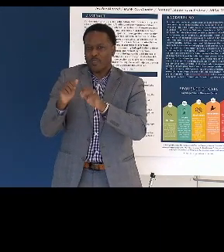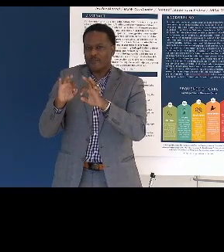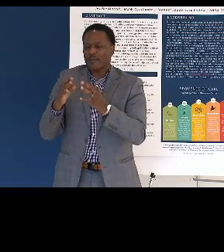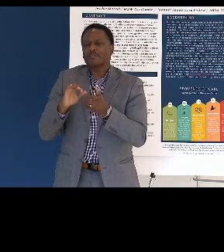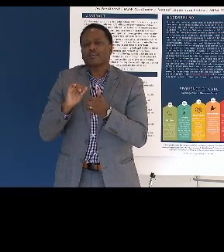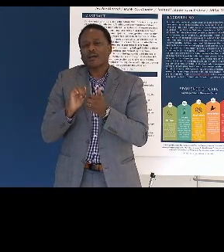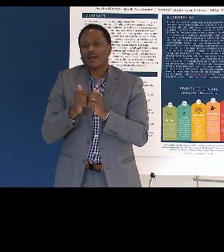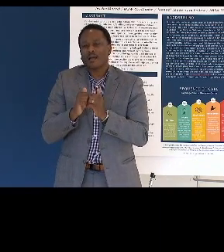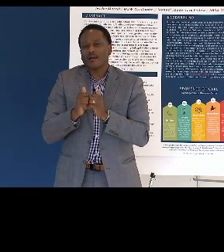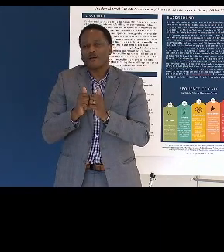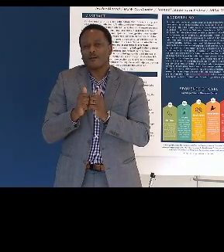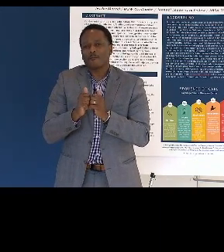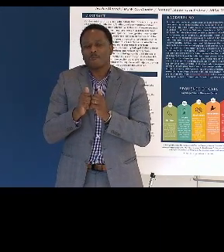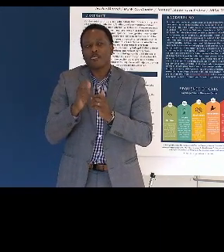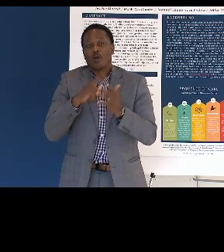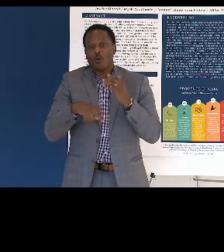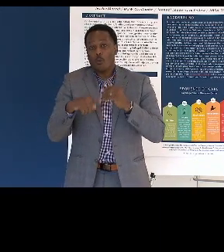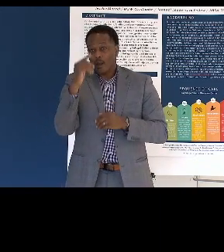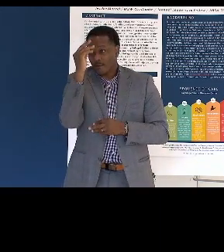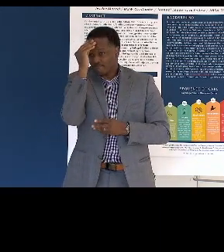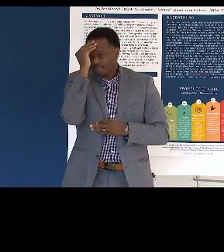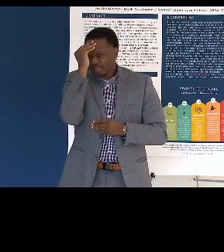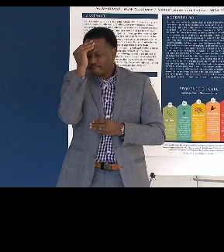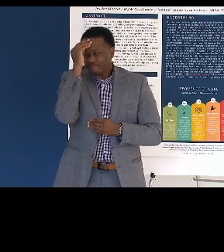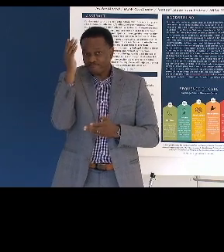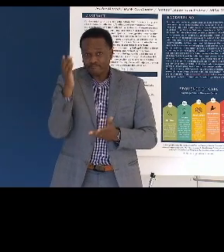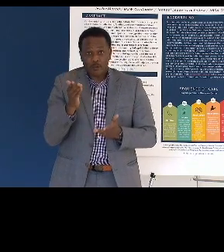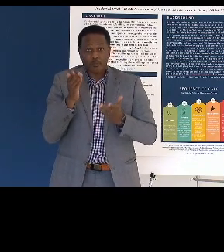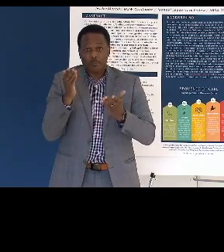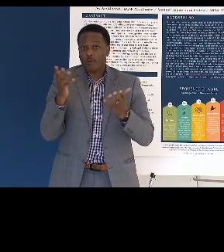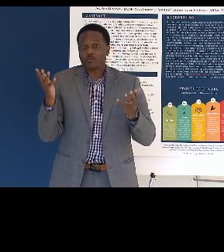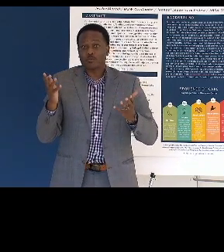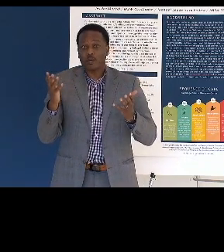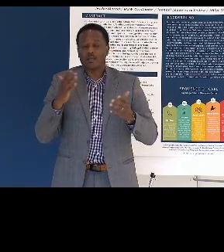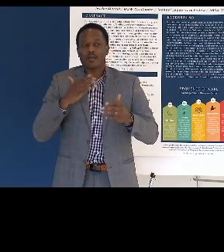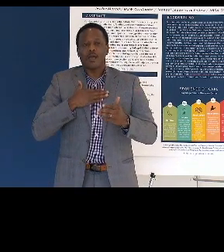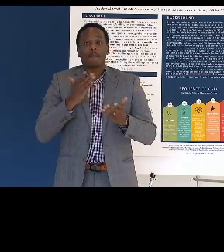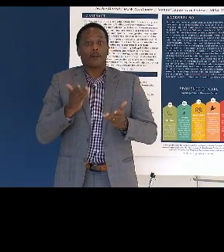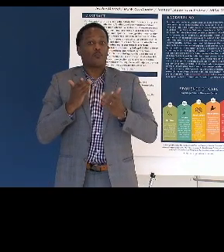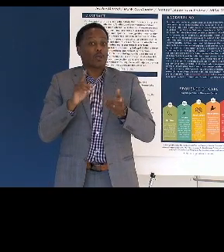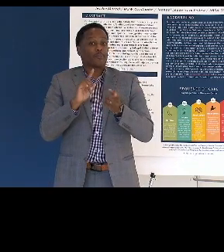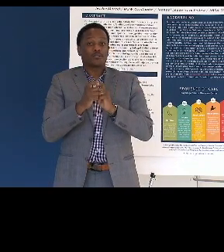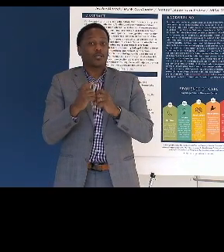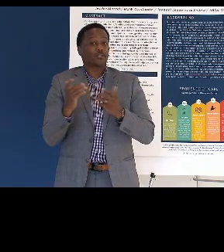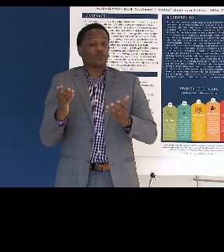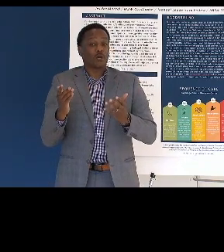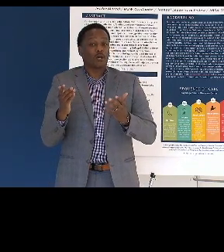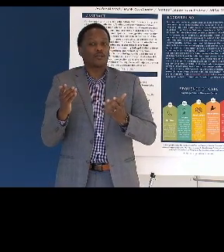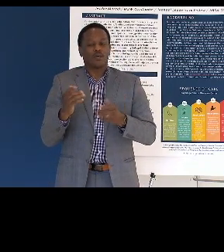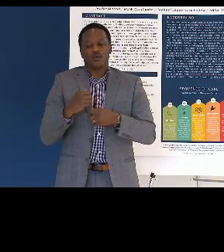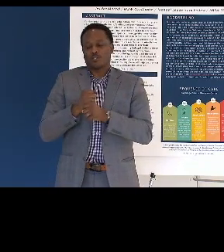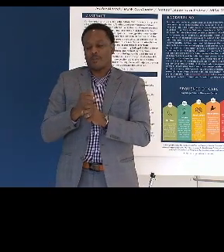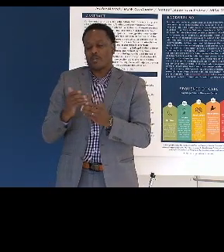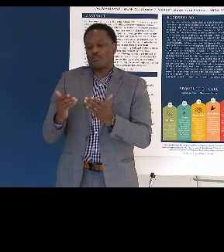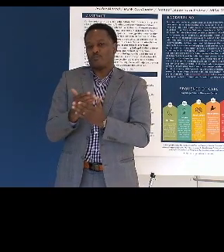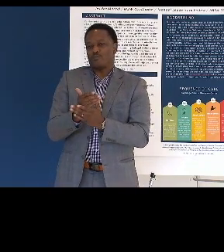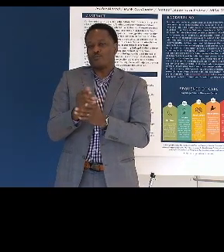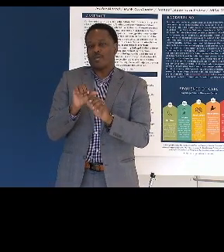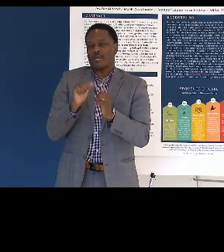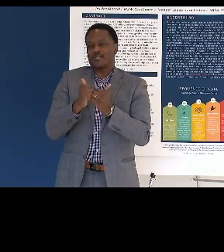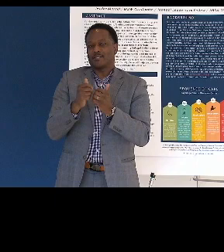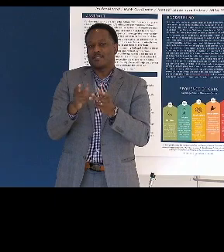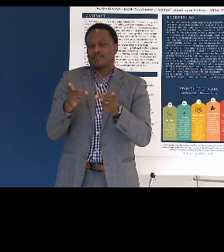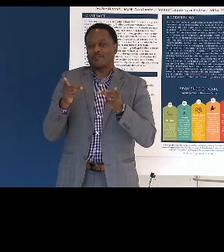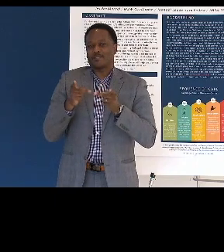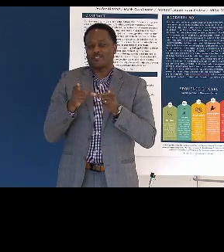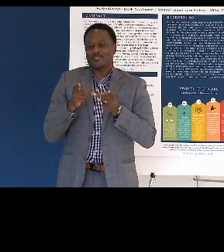families. So what I propose as my recommended change is the creation of a new agency position.